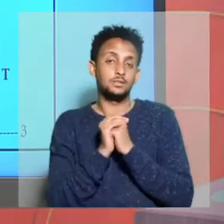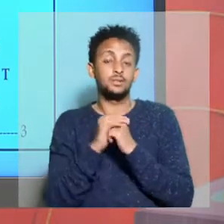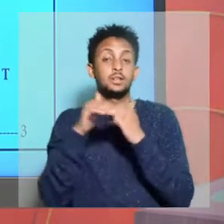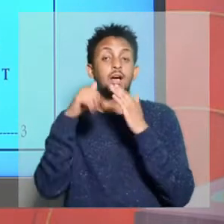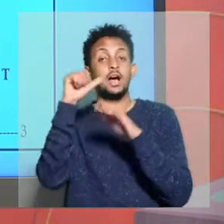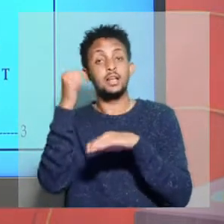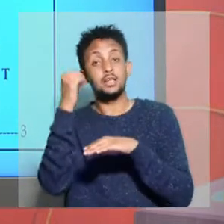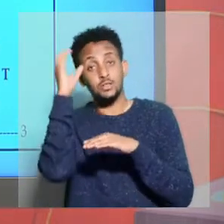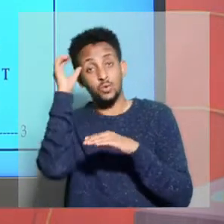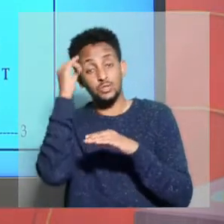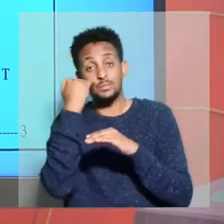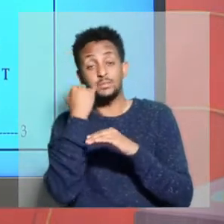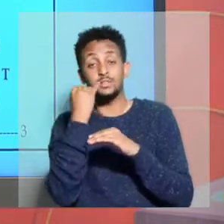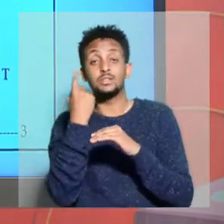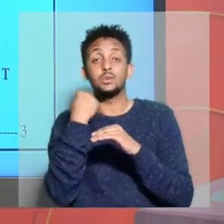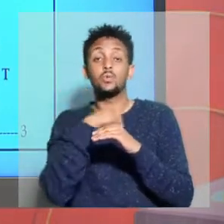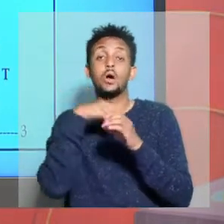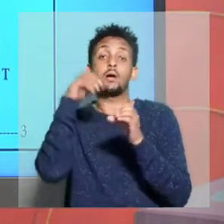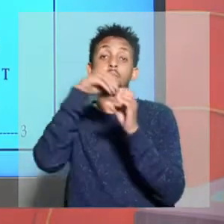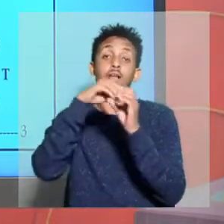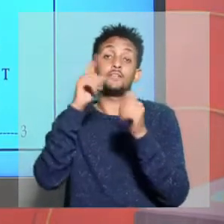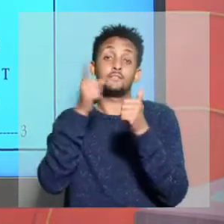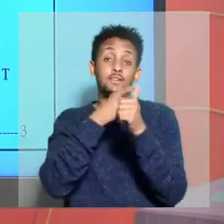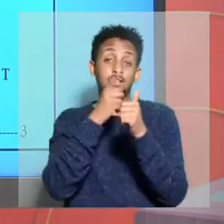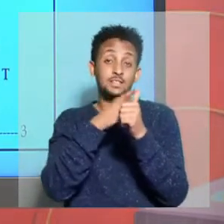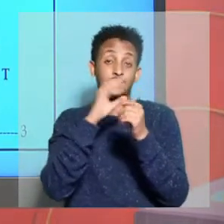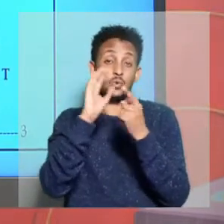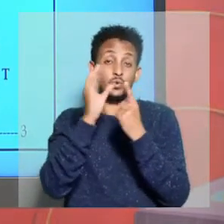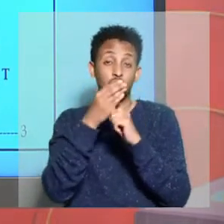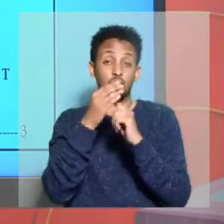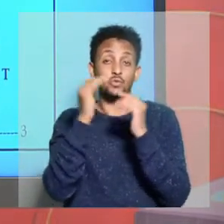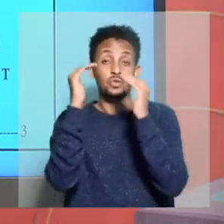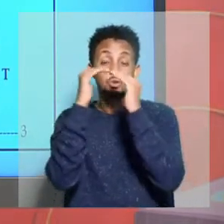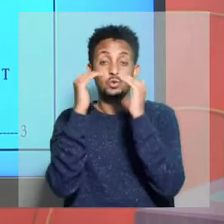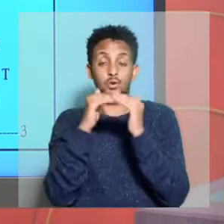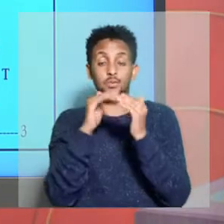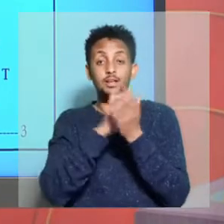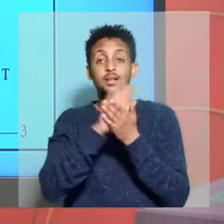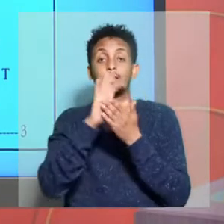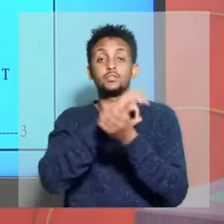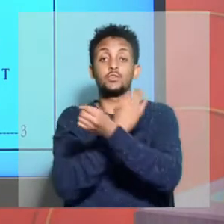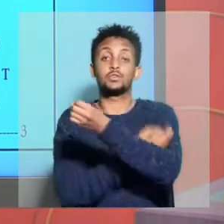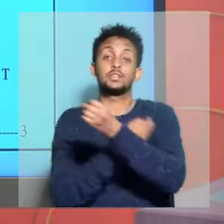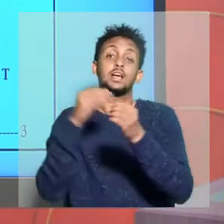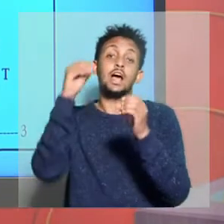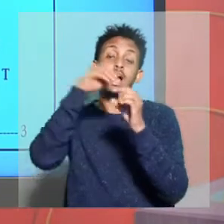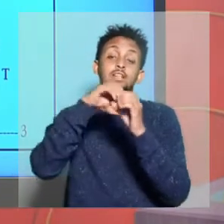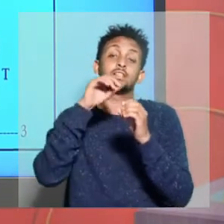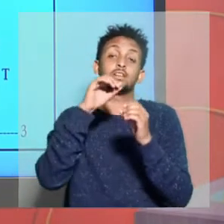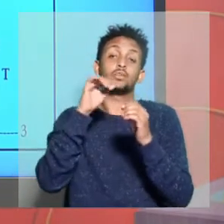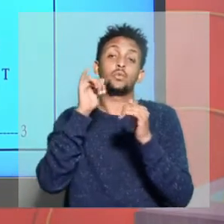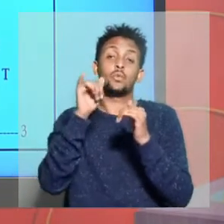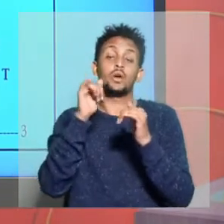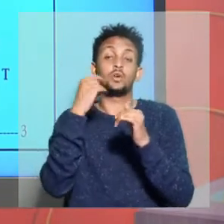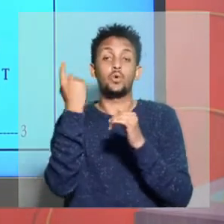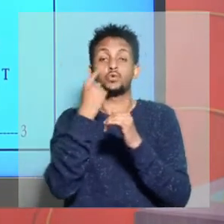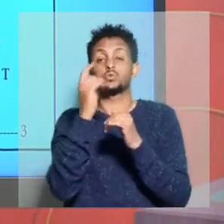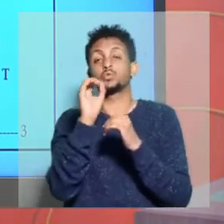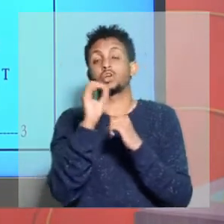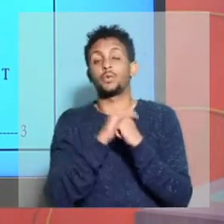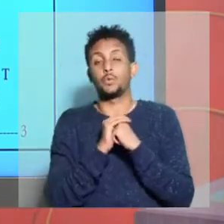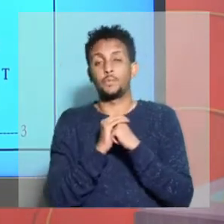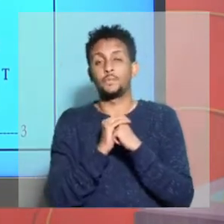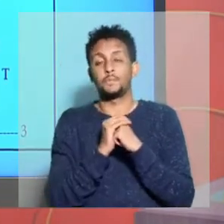And the other concept is, when you apply the first conditions of equilibrium, the net force which are acting along the axis must also be